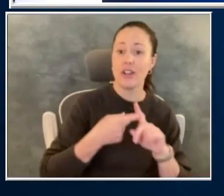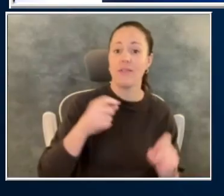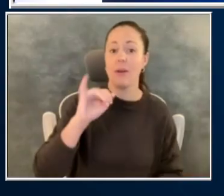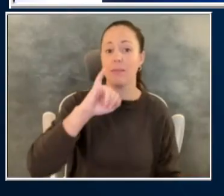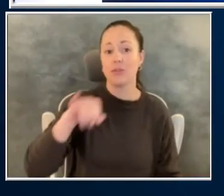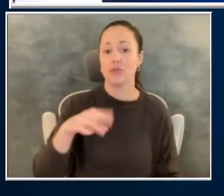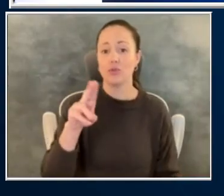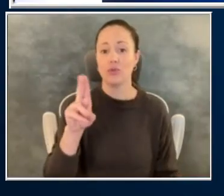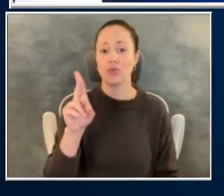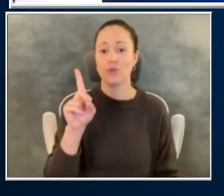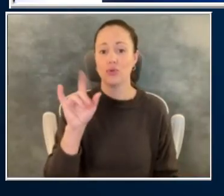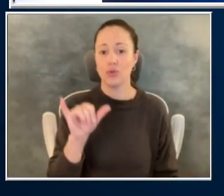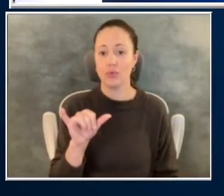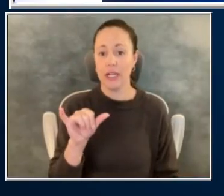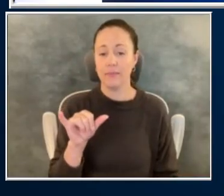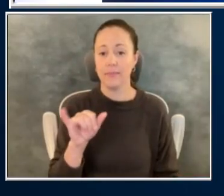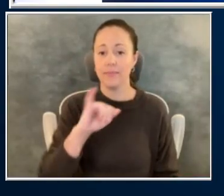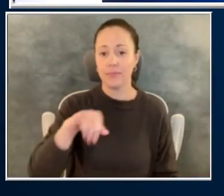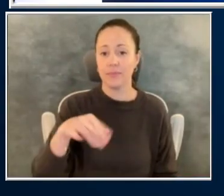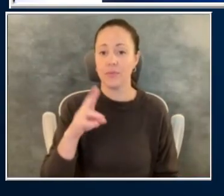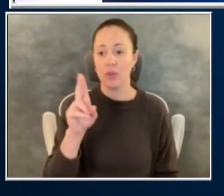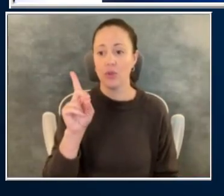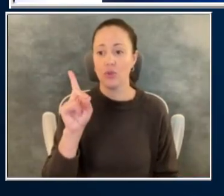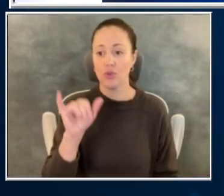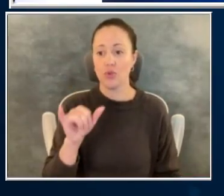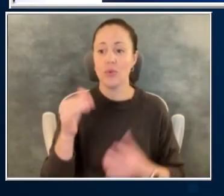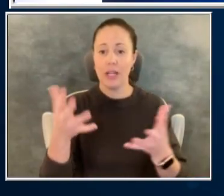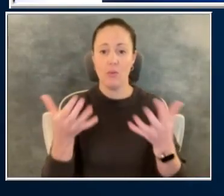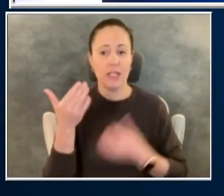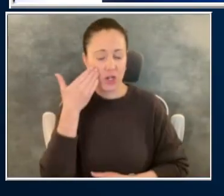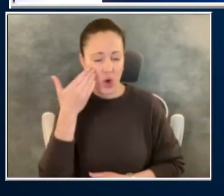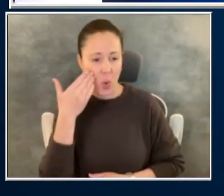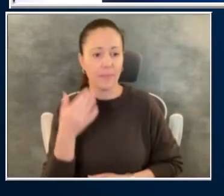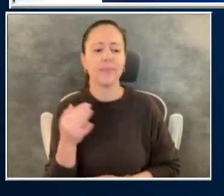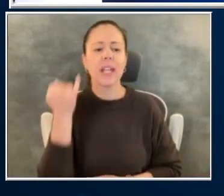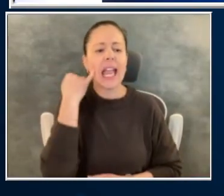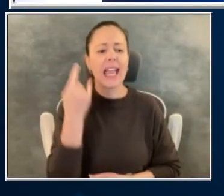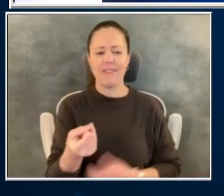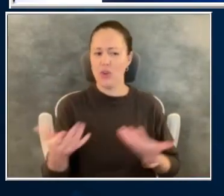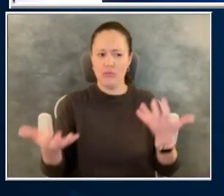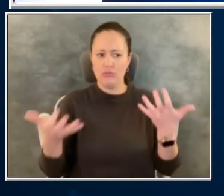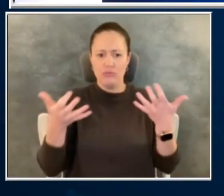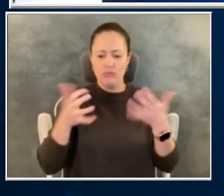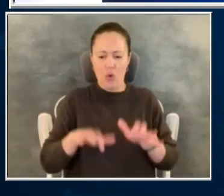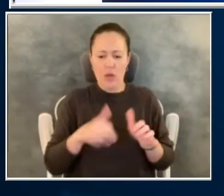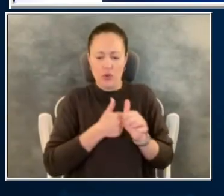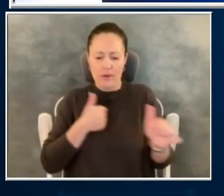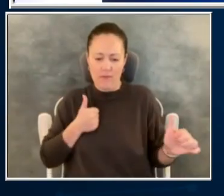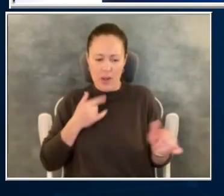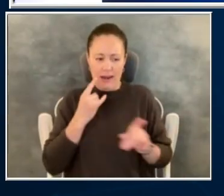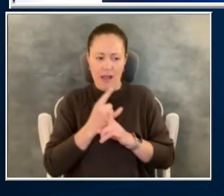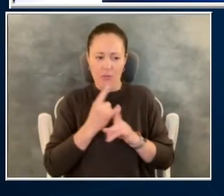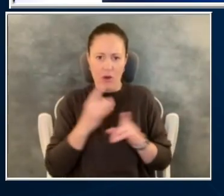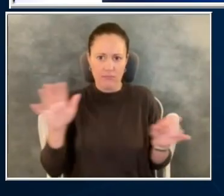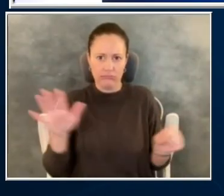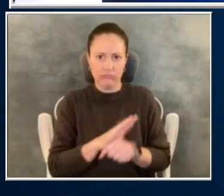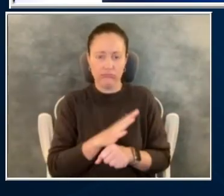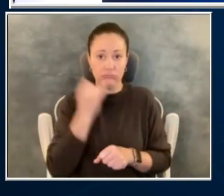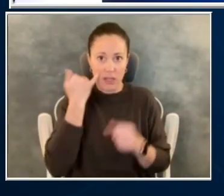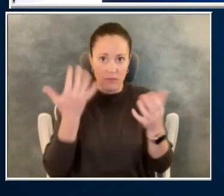Judy wants to know, and Dr. Hughes-Thompson, I'll direct this to you, if you don't want to avoid alcohol altogether, is any drink